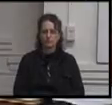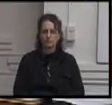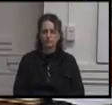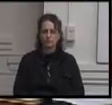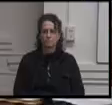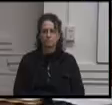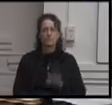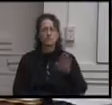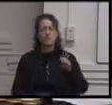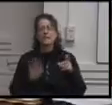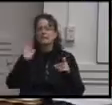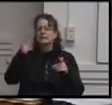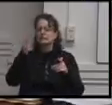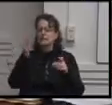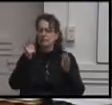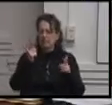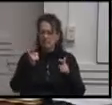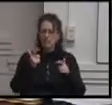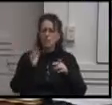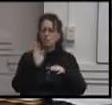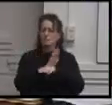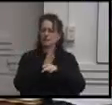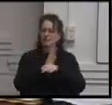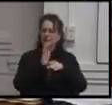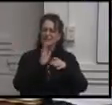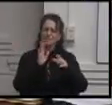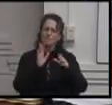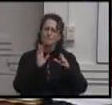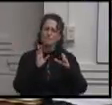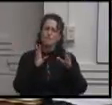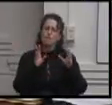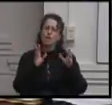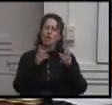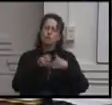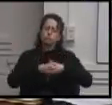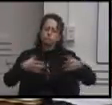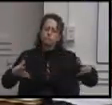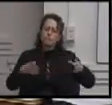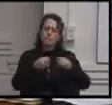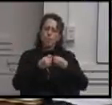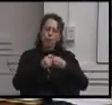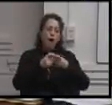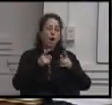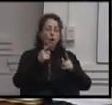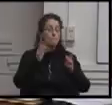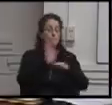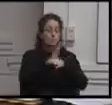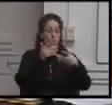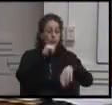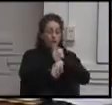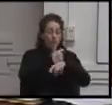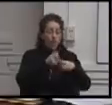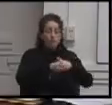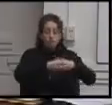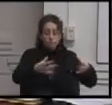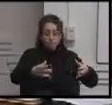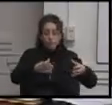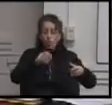by... Absolutely. And obviously businesses can be drawn in, but that's not where the heart of growth happens. No. And number two here, the Shared